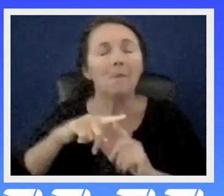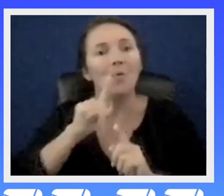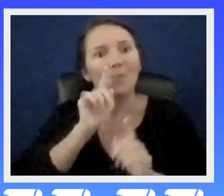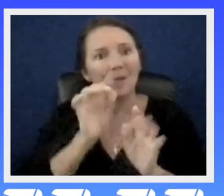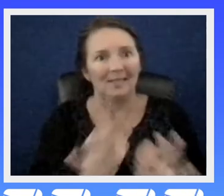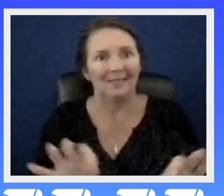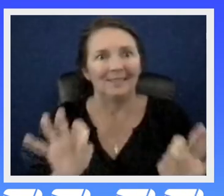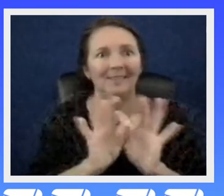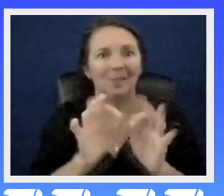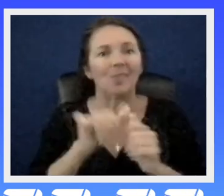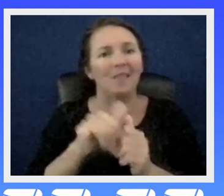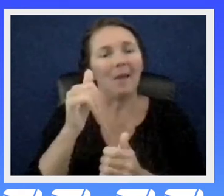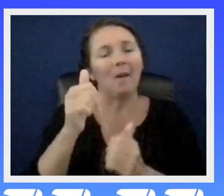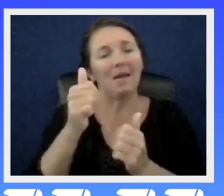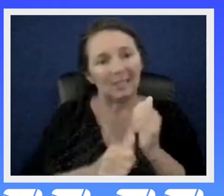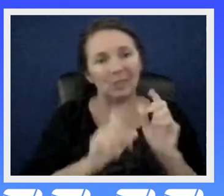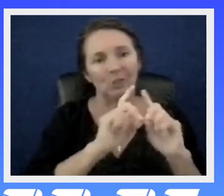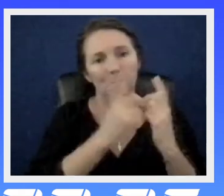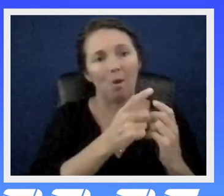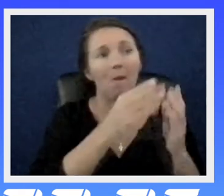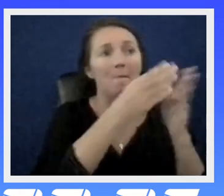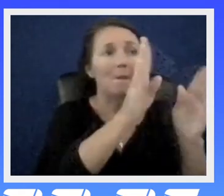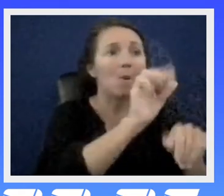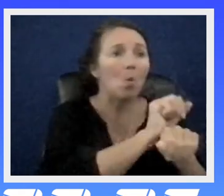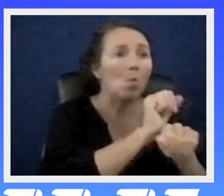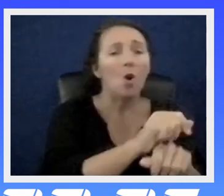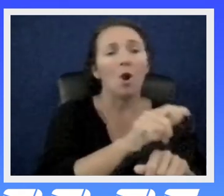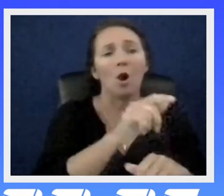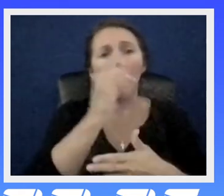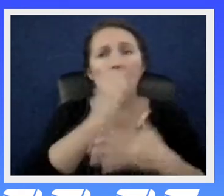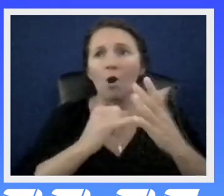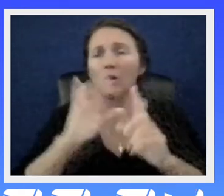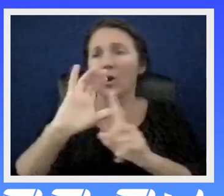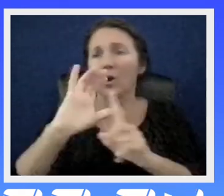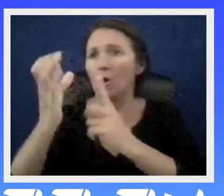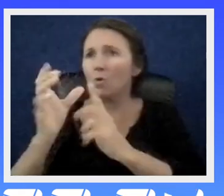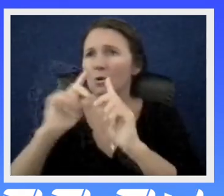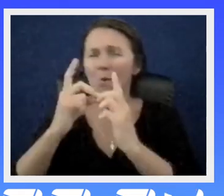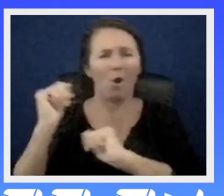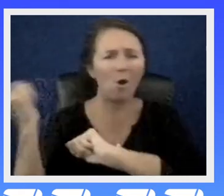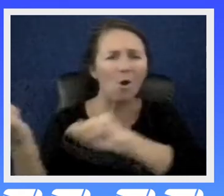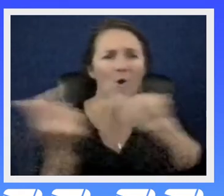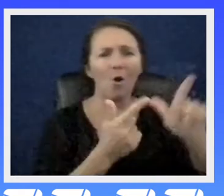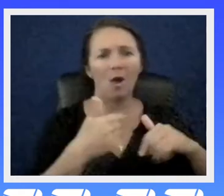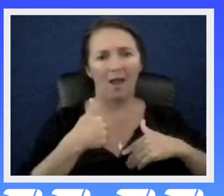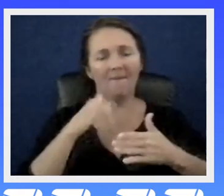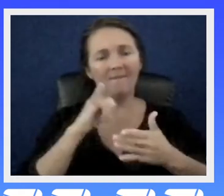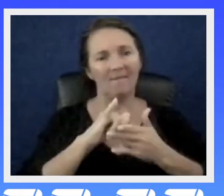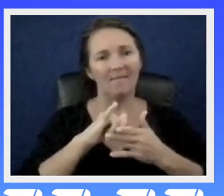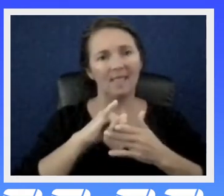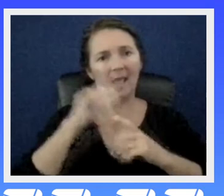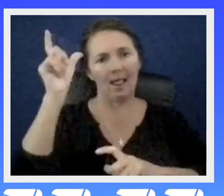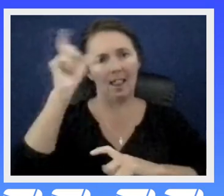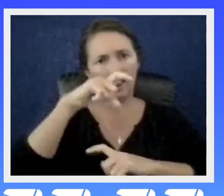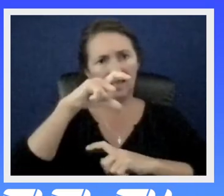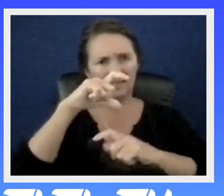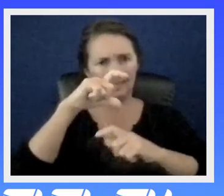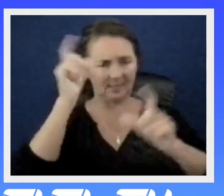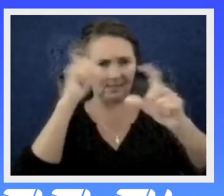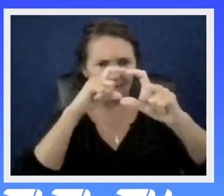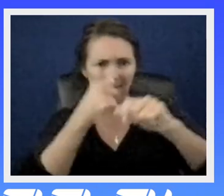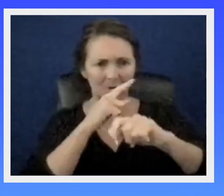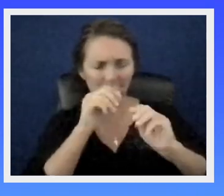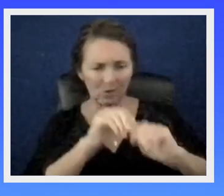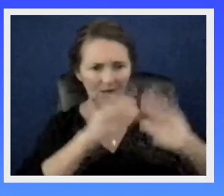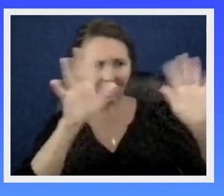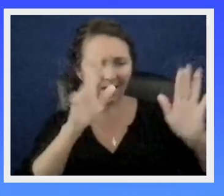single department, from public works to arts and culture department, every department have that lens and perspective at the table, because it really is